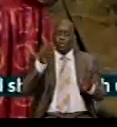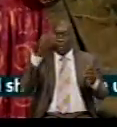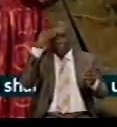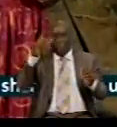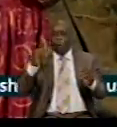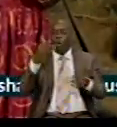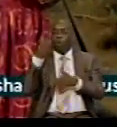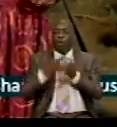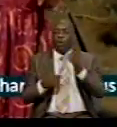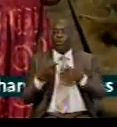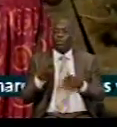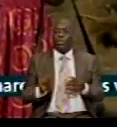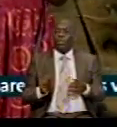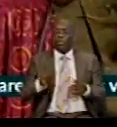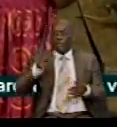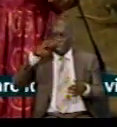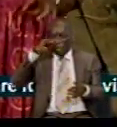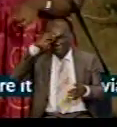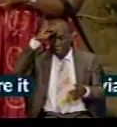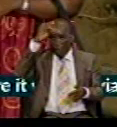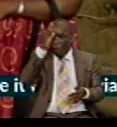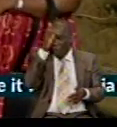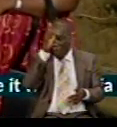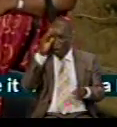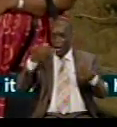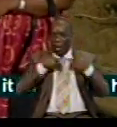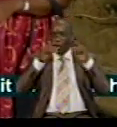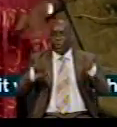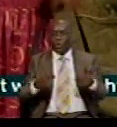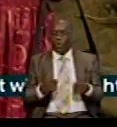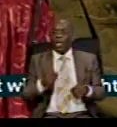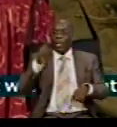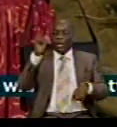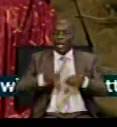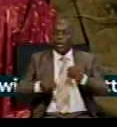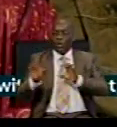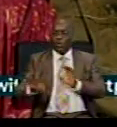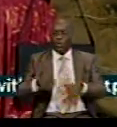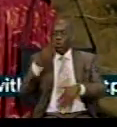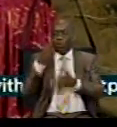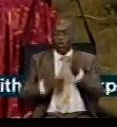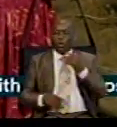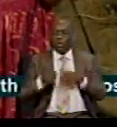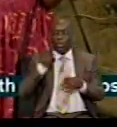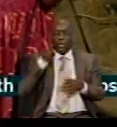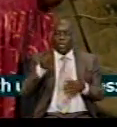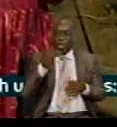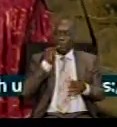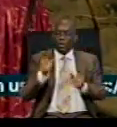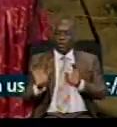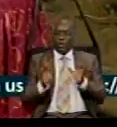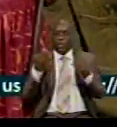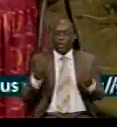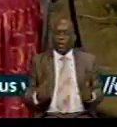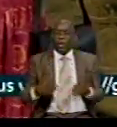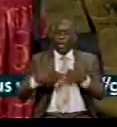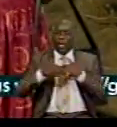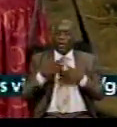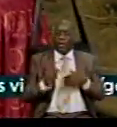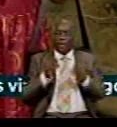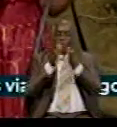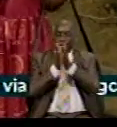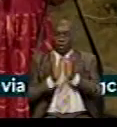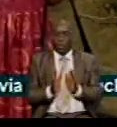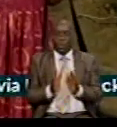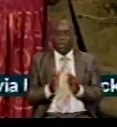in this family. He was not able to do what he is doing. But after the prayer of the servant, of the oracle, of the one